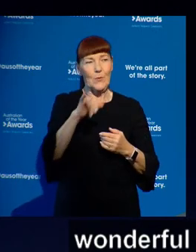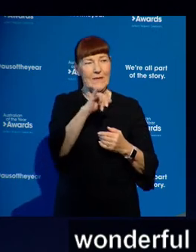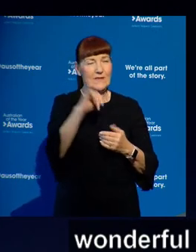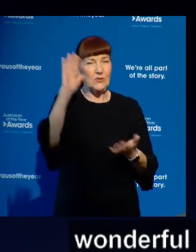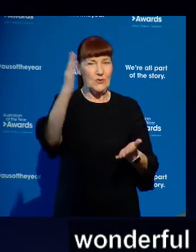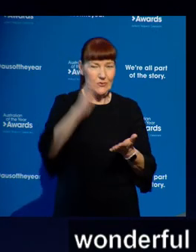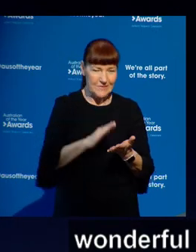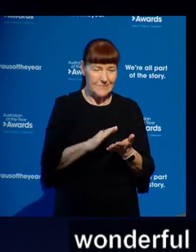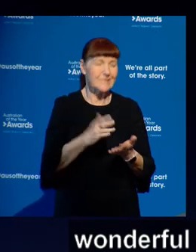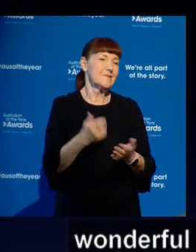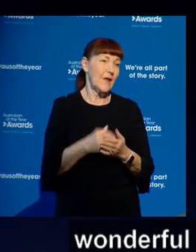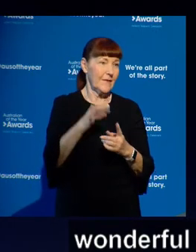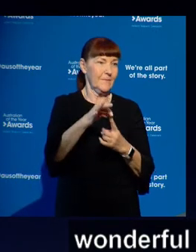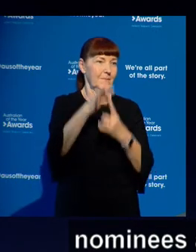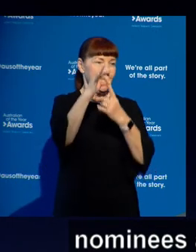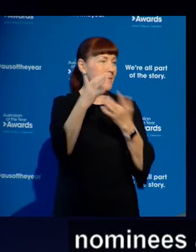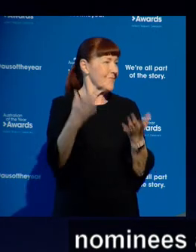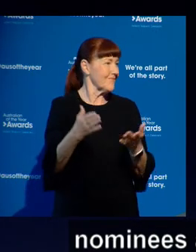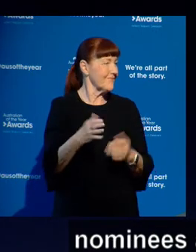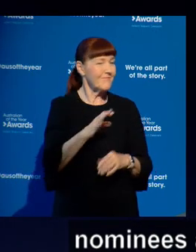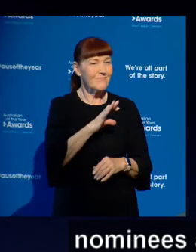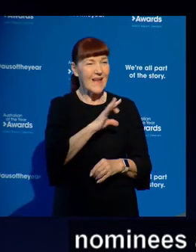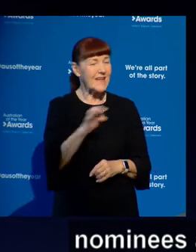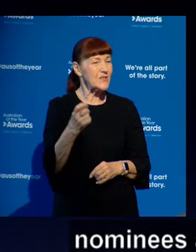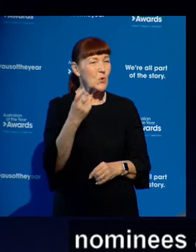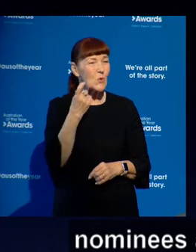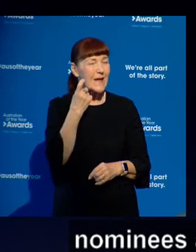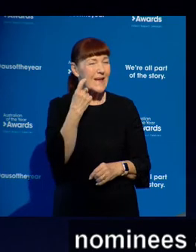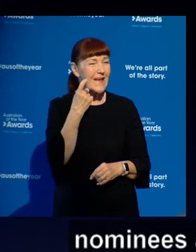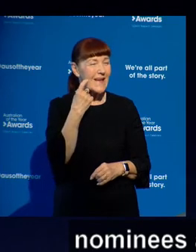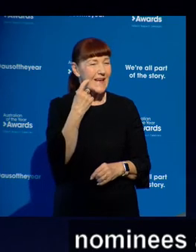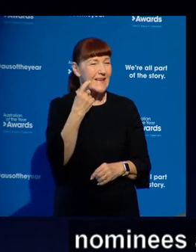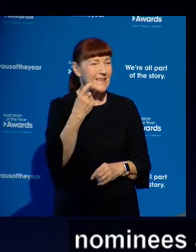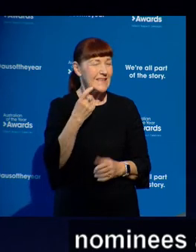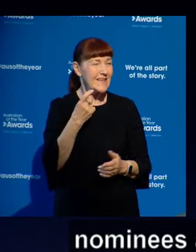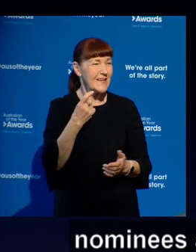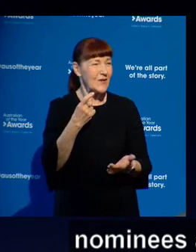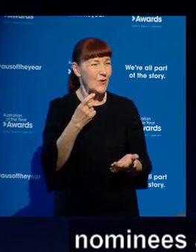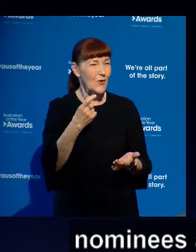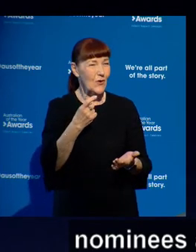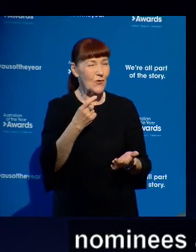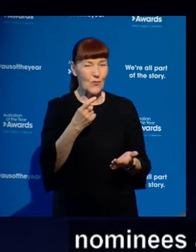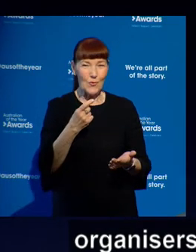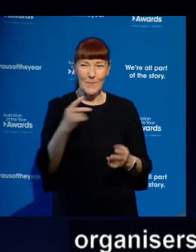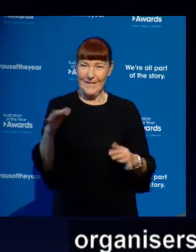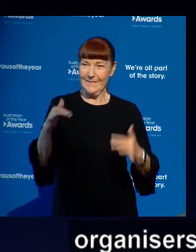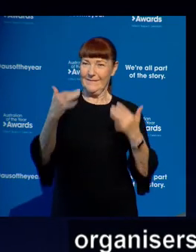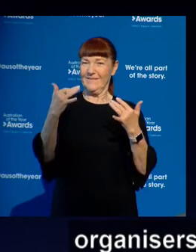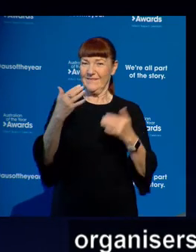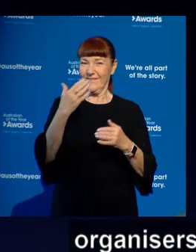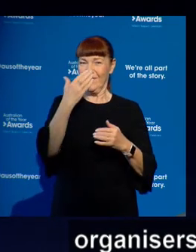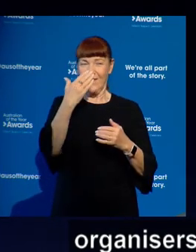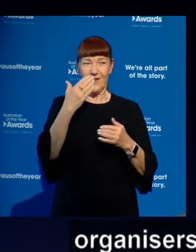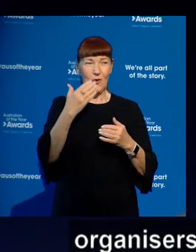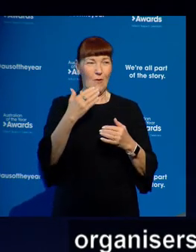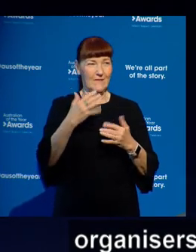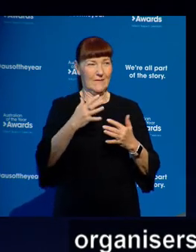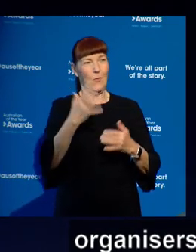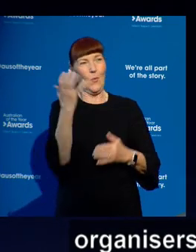it's never easy to find yourself at the front of these prestigious events, especially one this